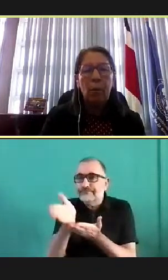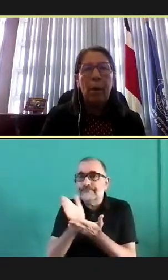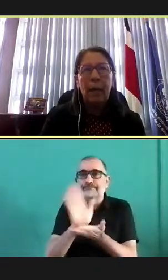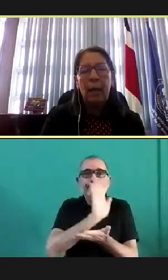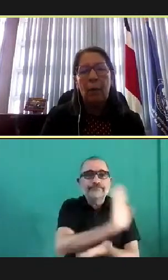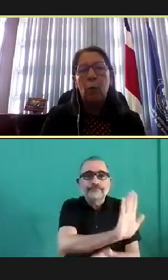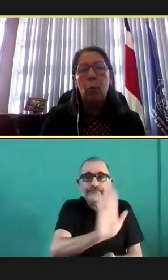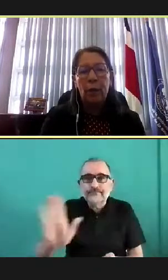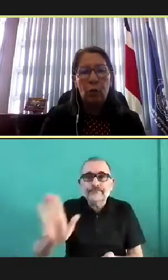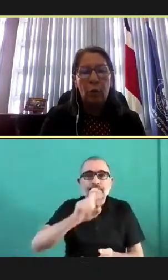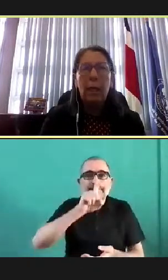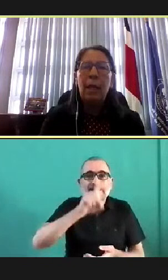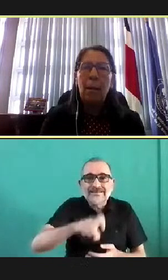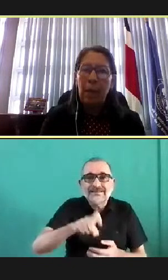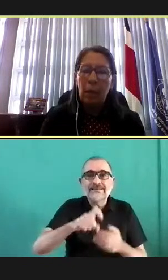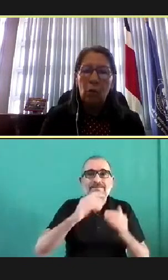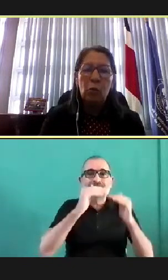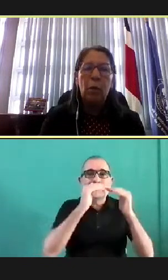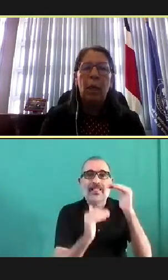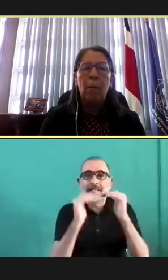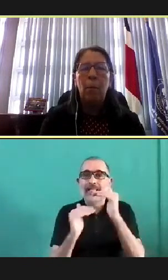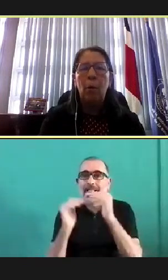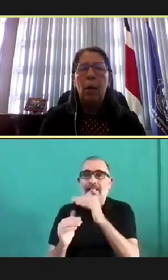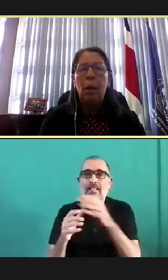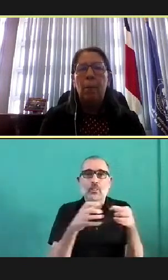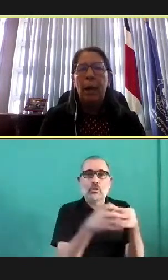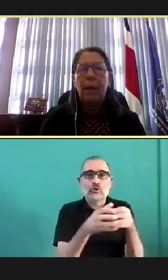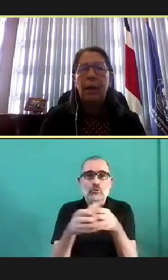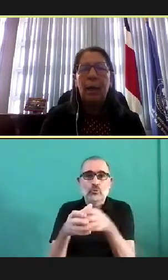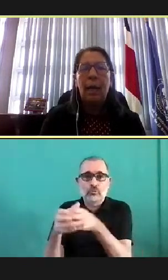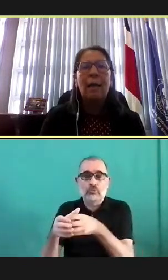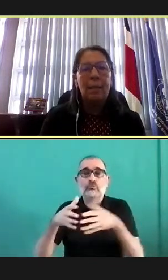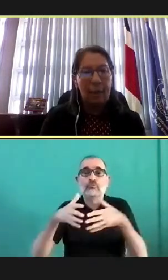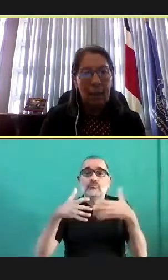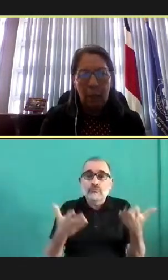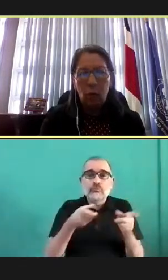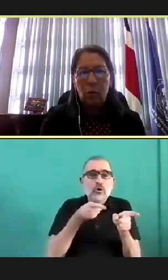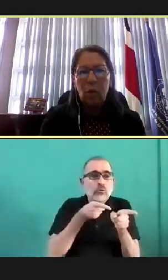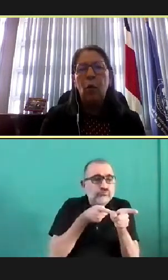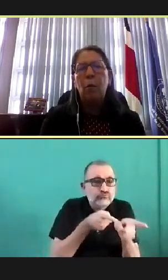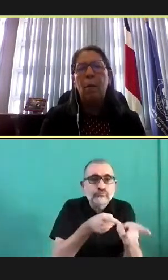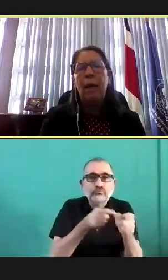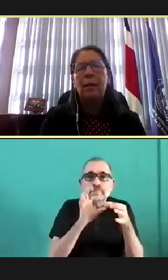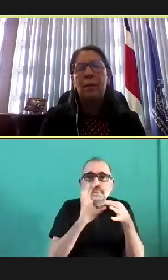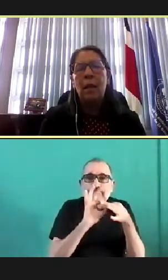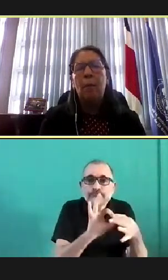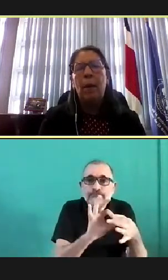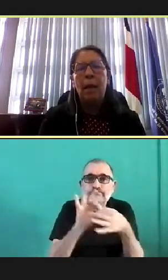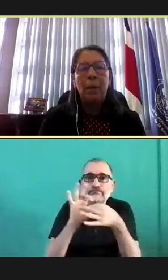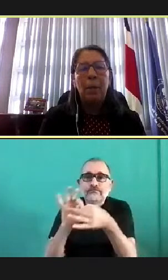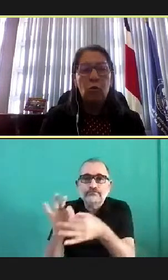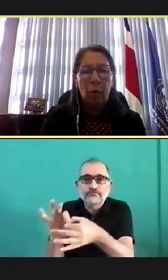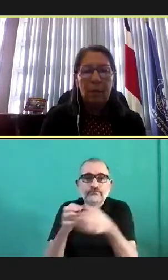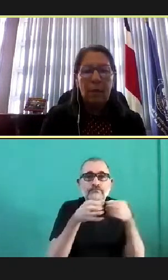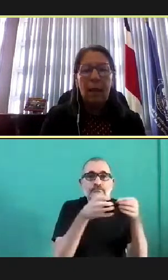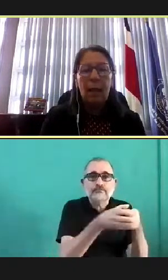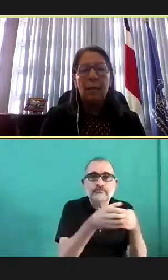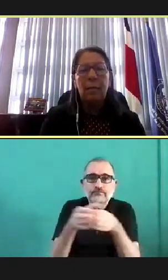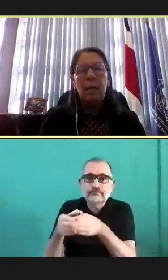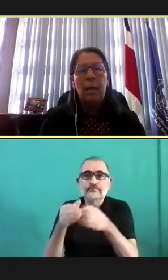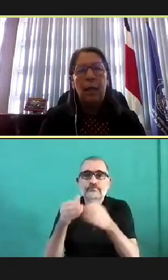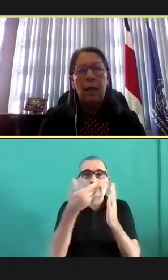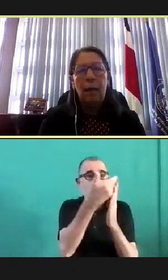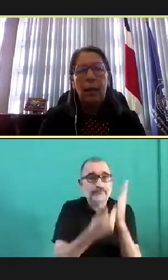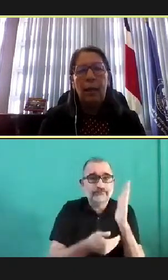Therefore, a follow-up was done in terms of the formulation of guidelines for example,